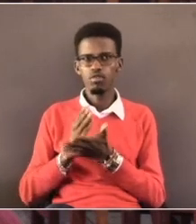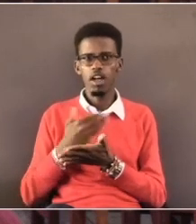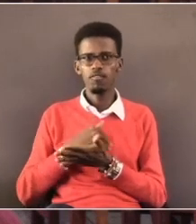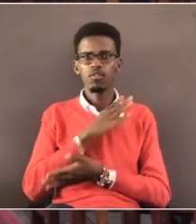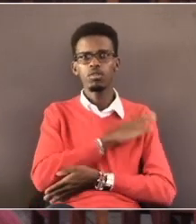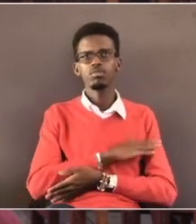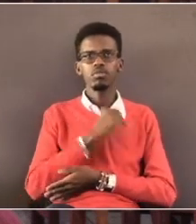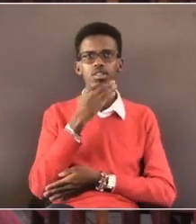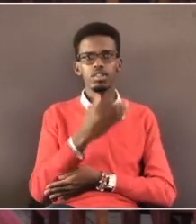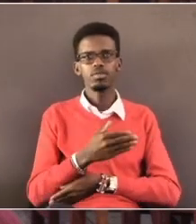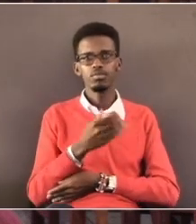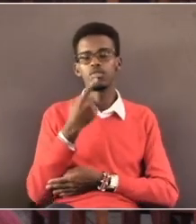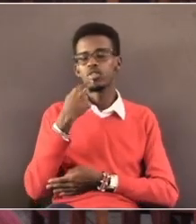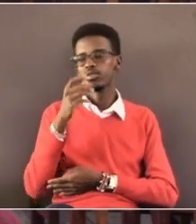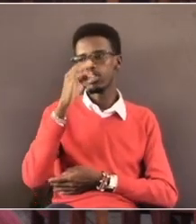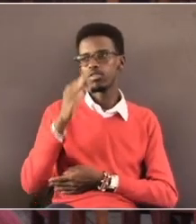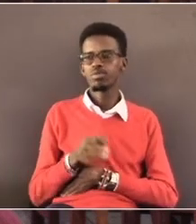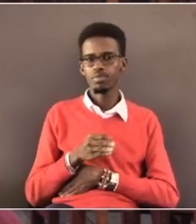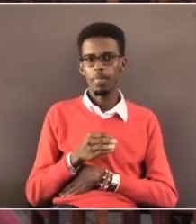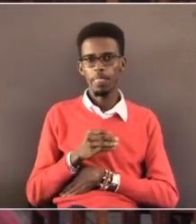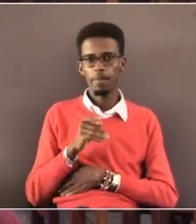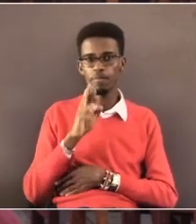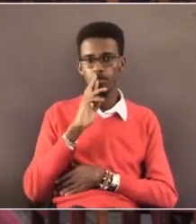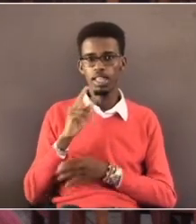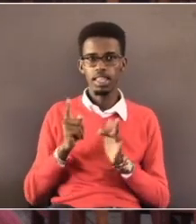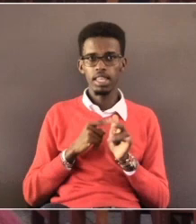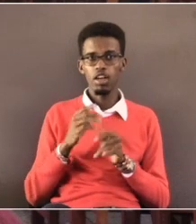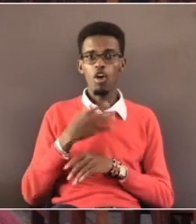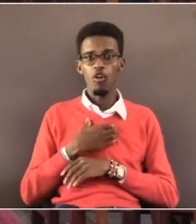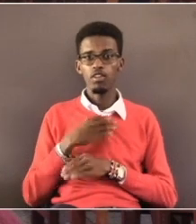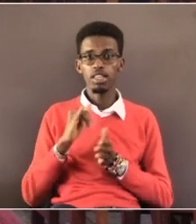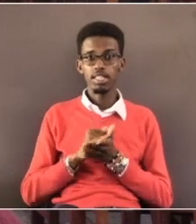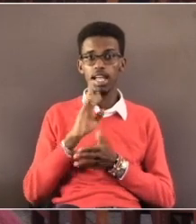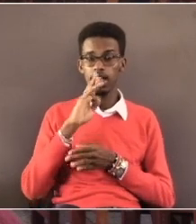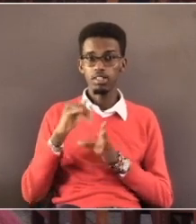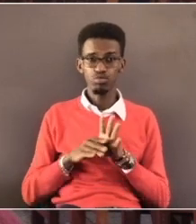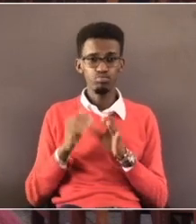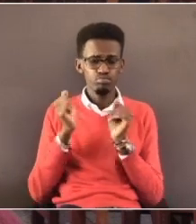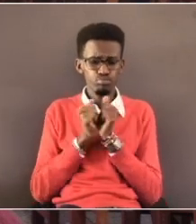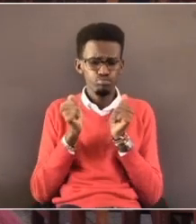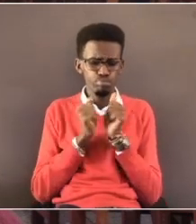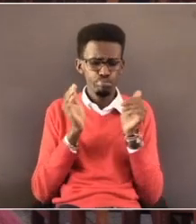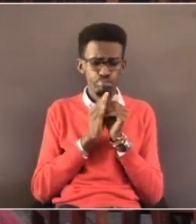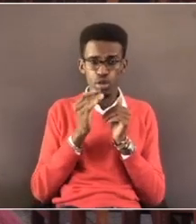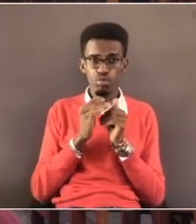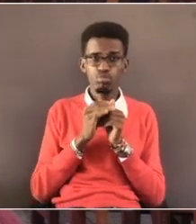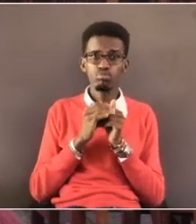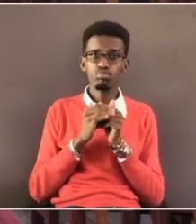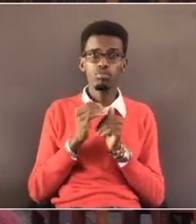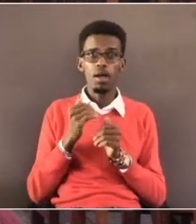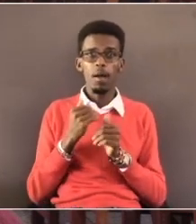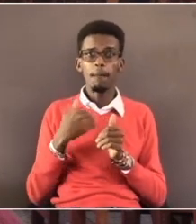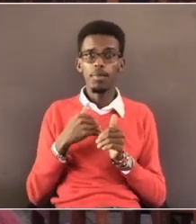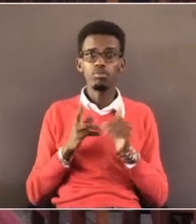cohabitation. So if you are pissed off that they are squeezing the toothpaste from